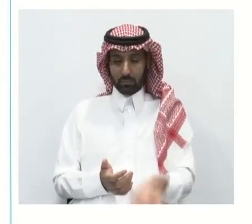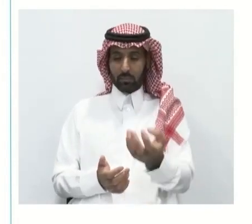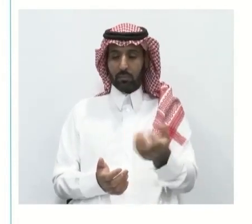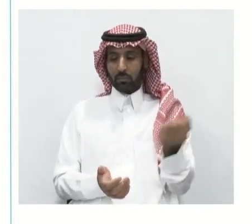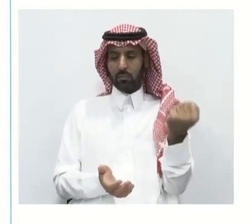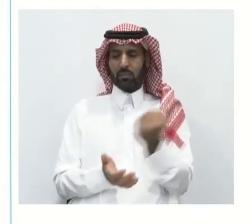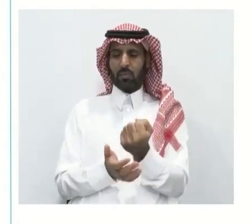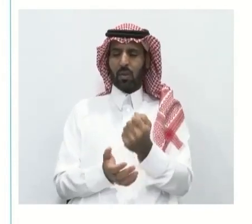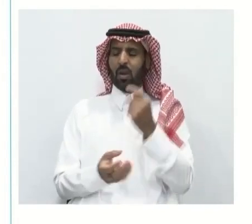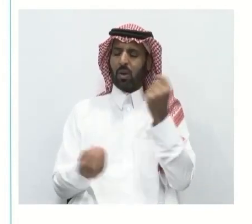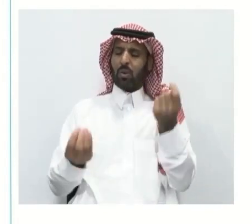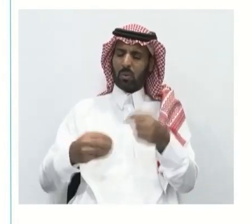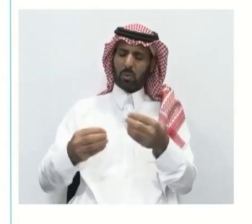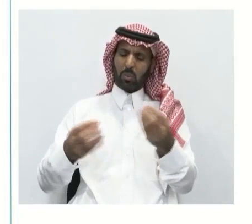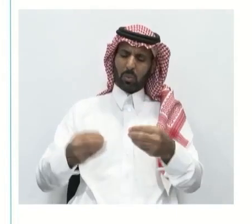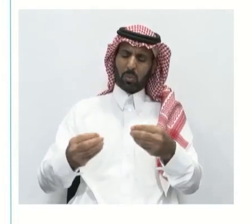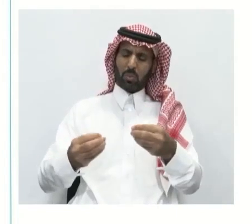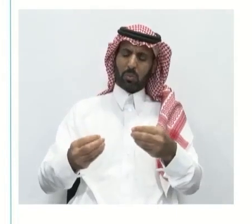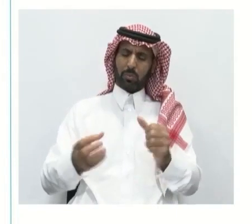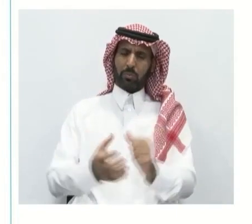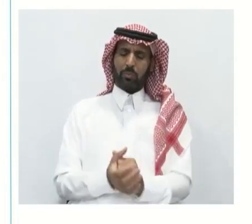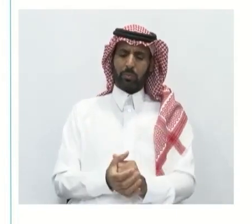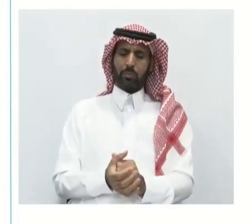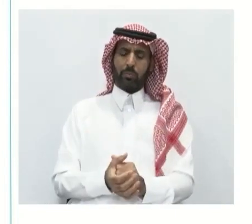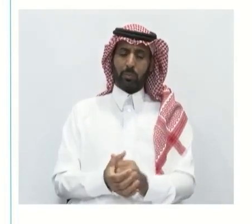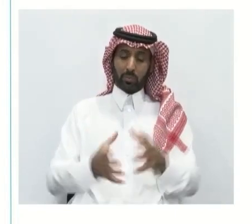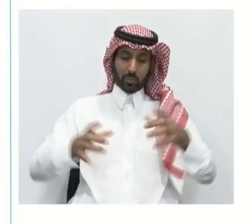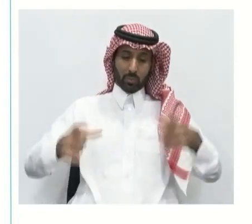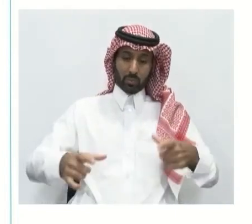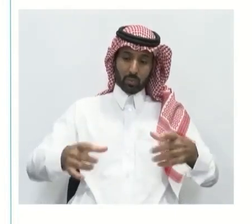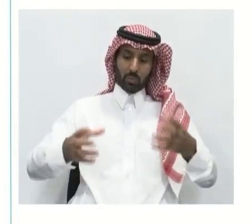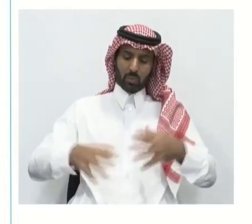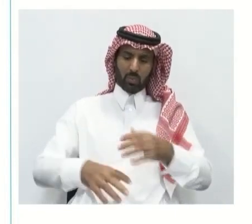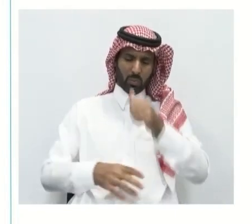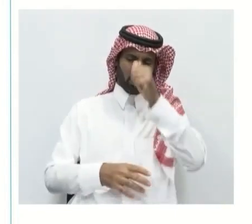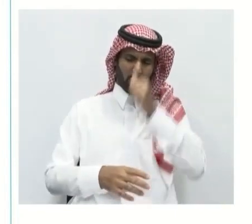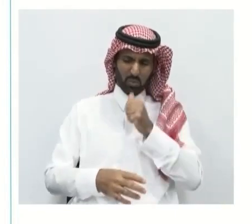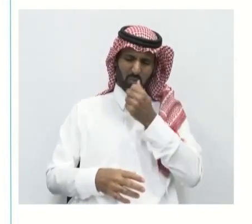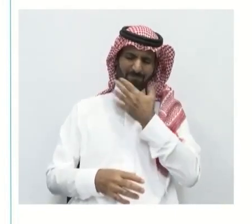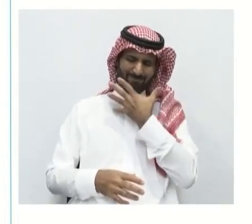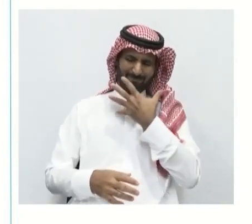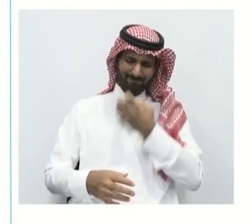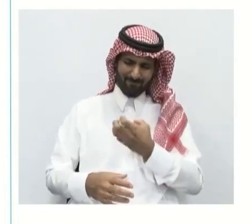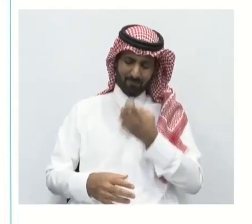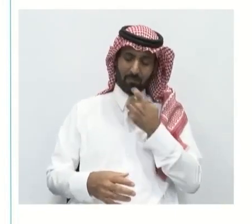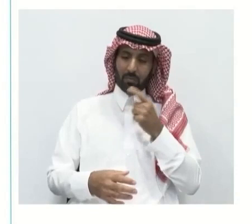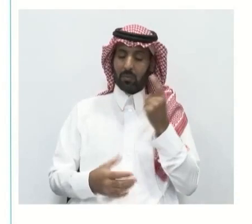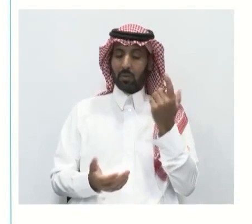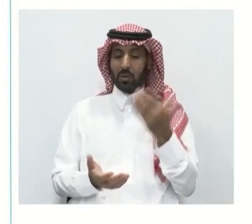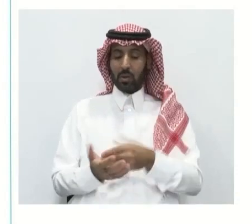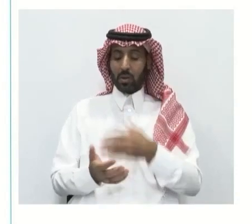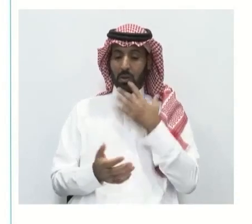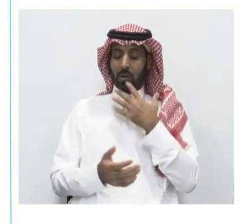a large number of something. The second one, full of angry, unhappy feelings. Last one,